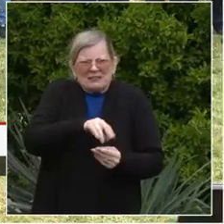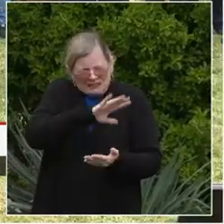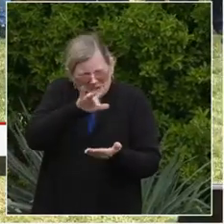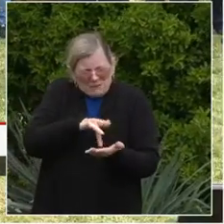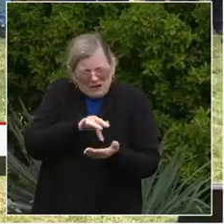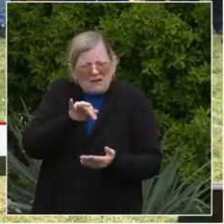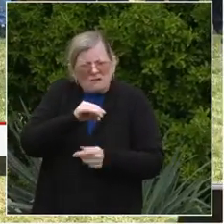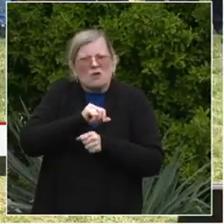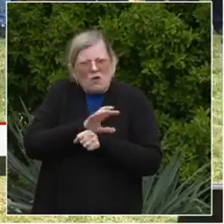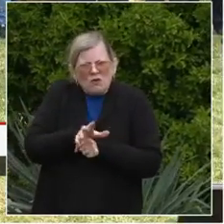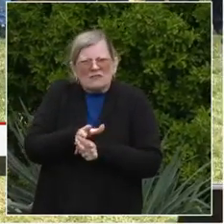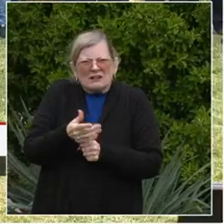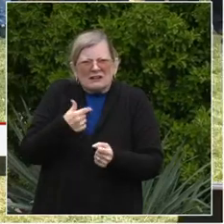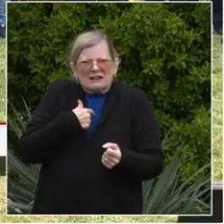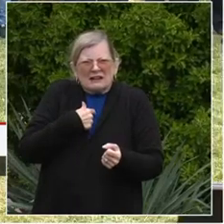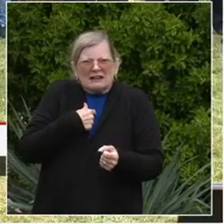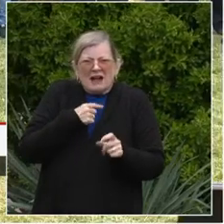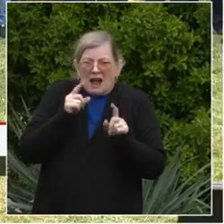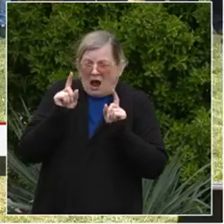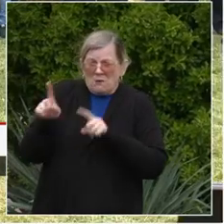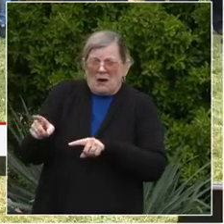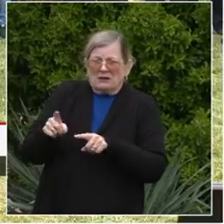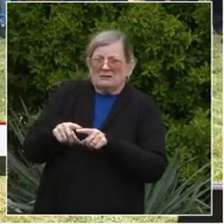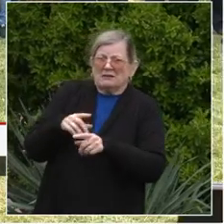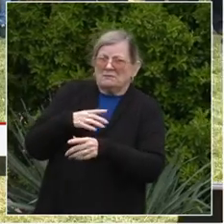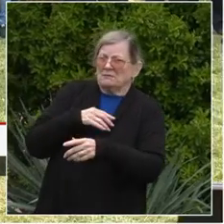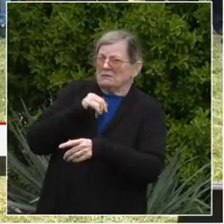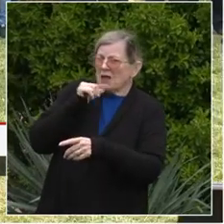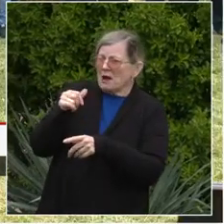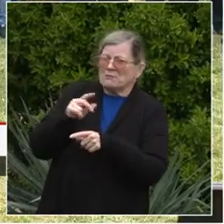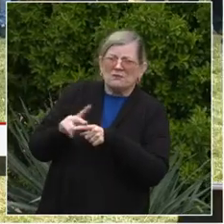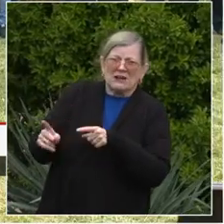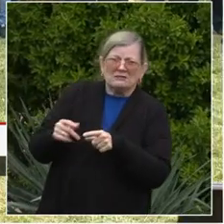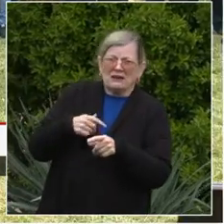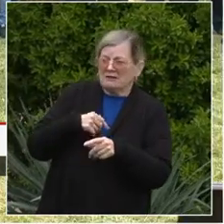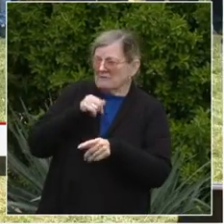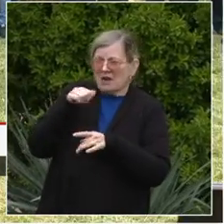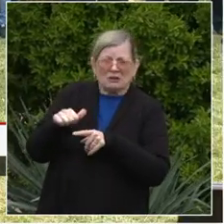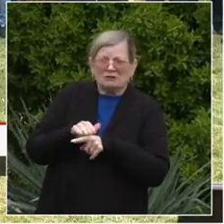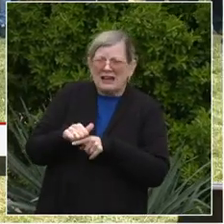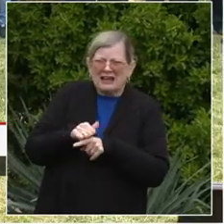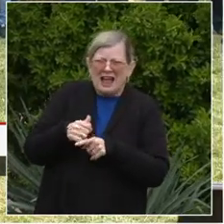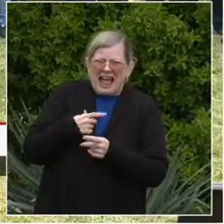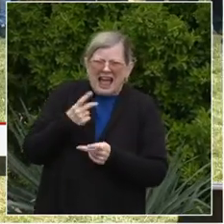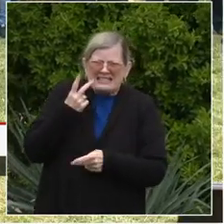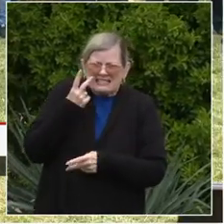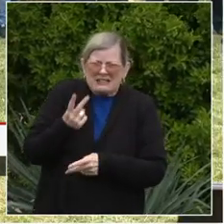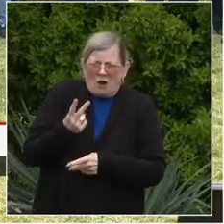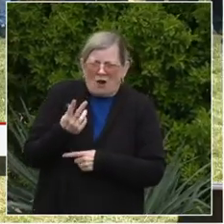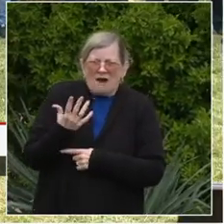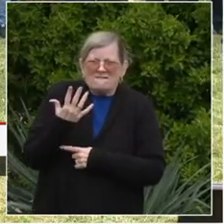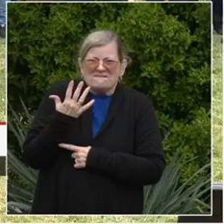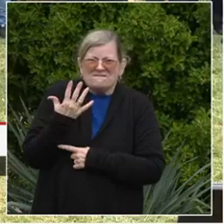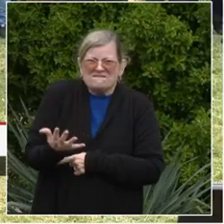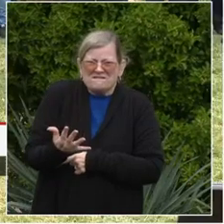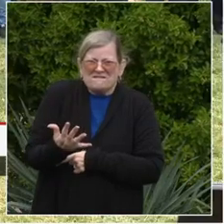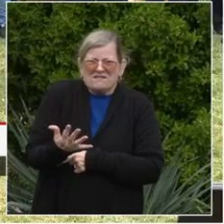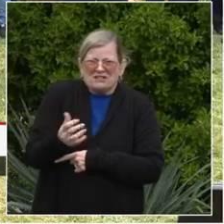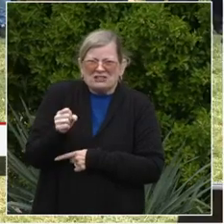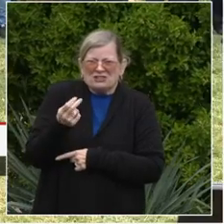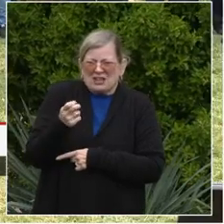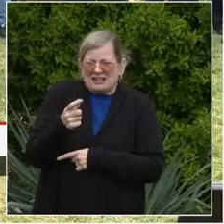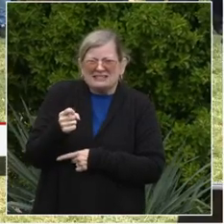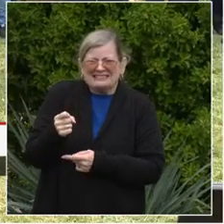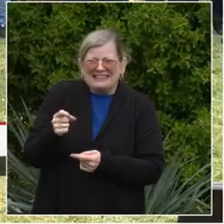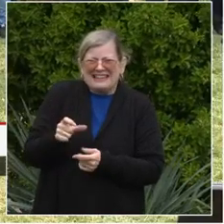out there afterwards with my unprofessional, non-trained eyes, saw 5 shell casings. I called them again. They